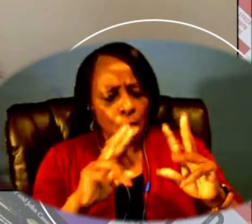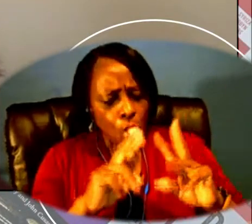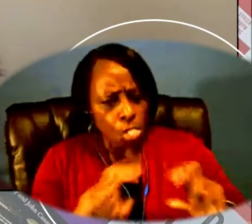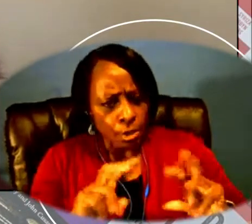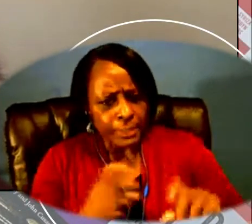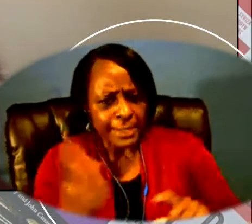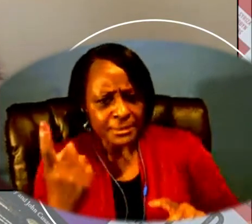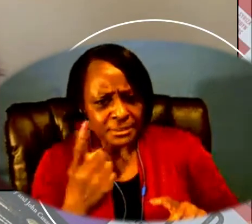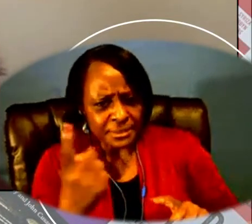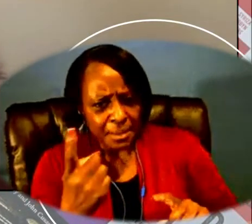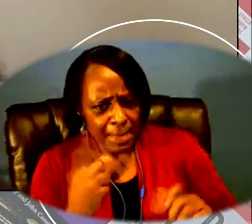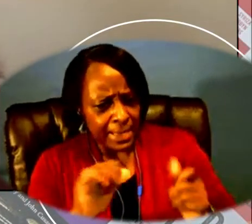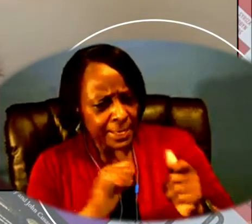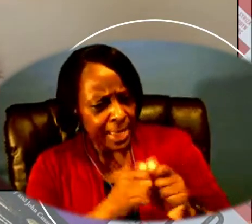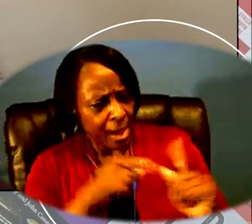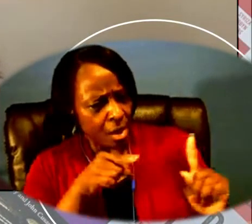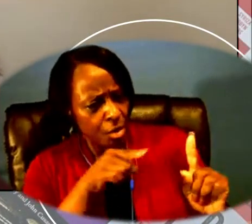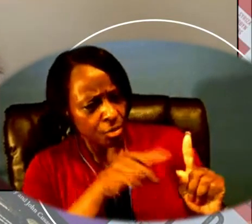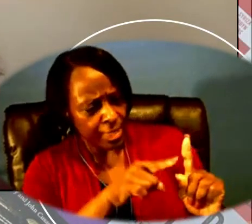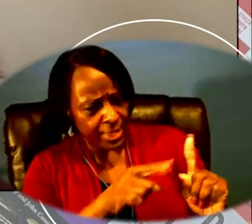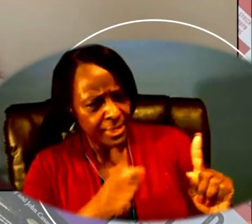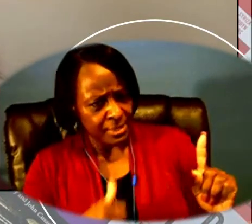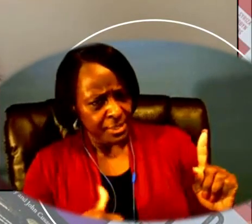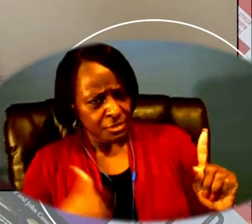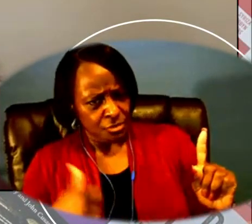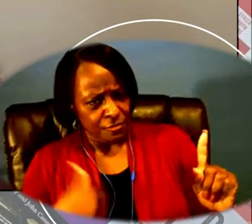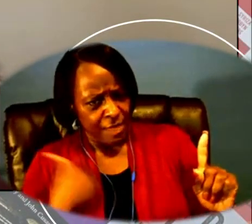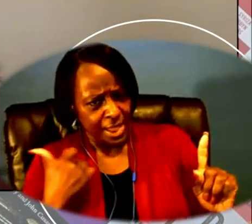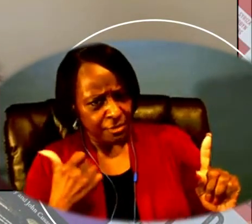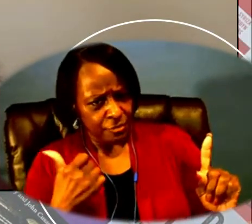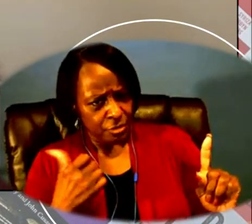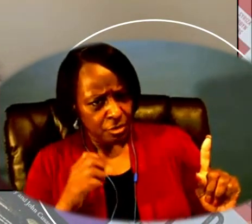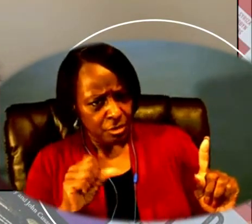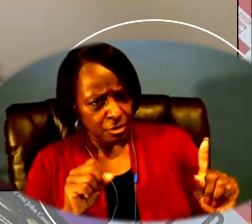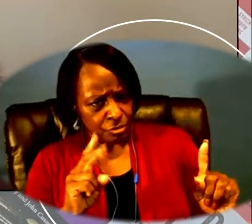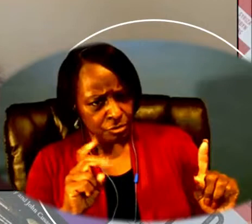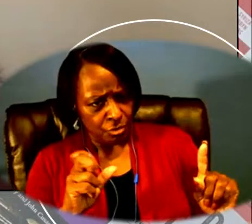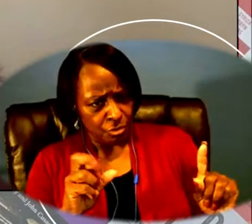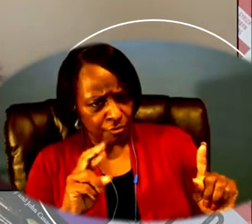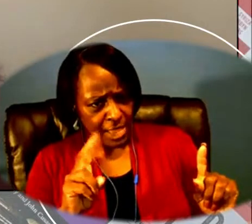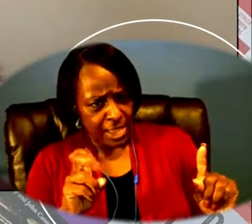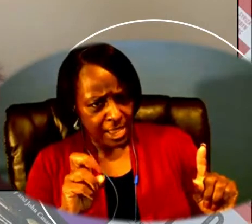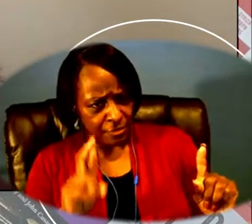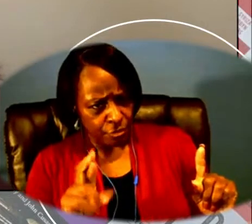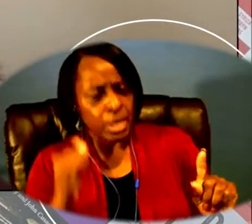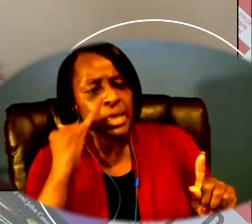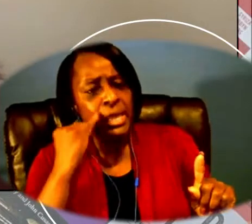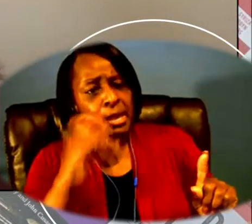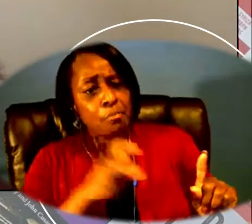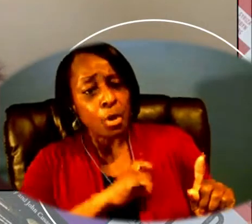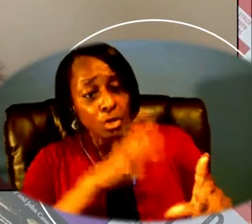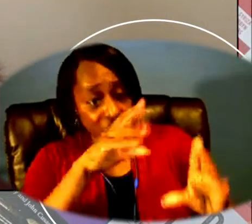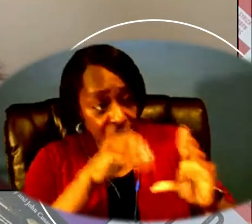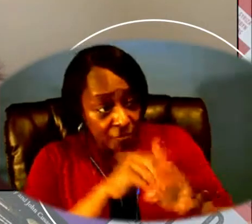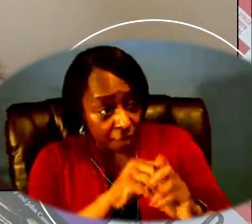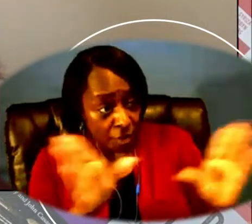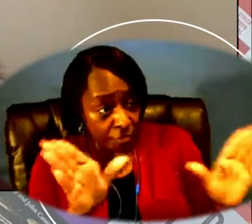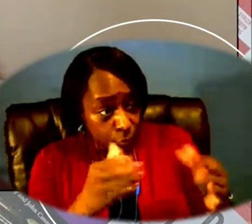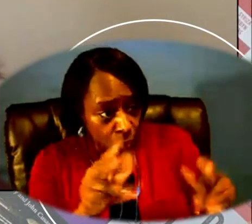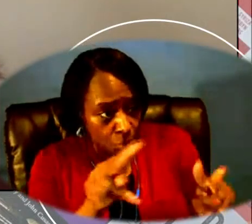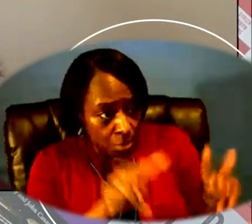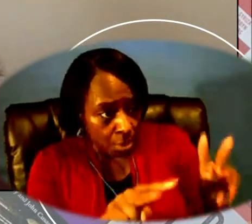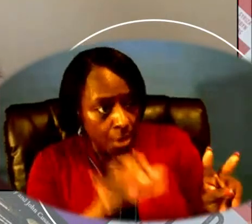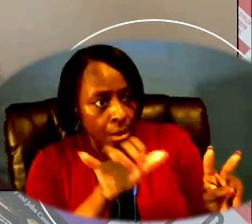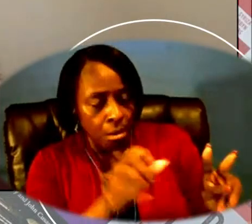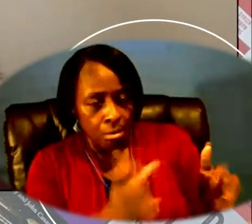somebody dealing with a survivor situation, all those different factors, if they were forced to be in a room and